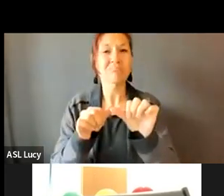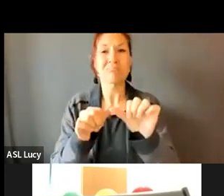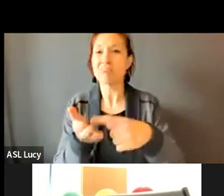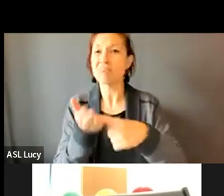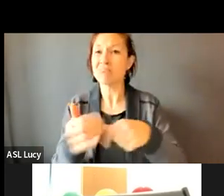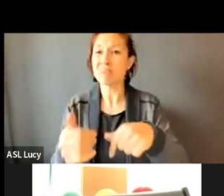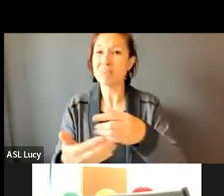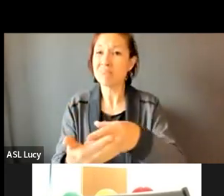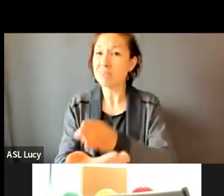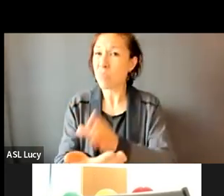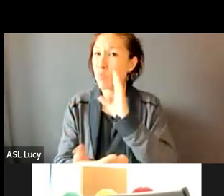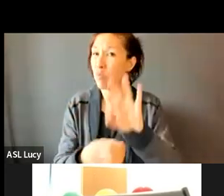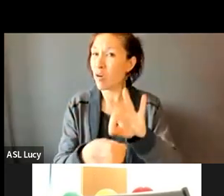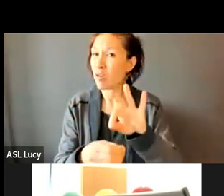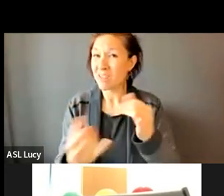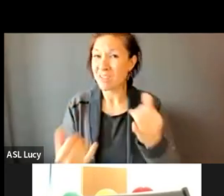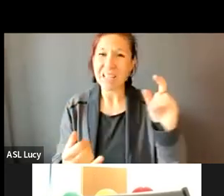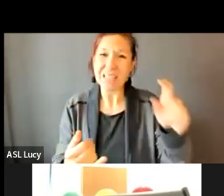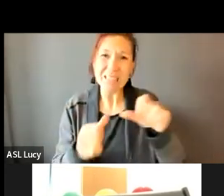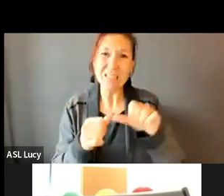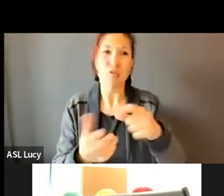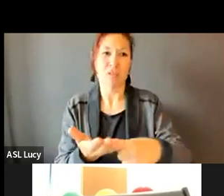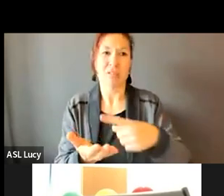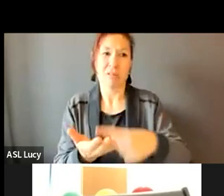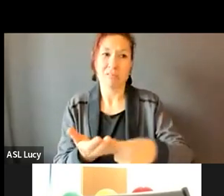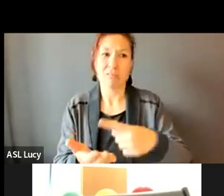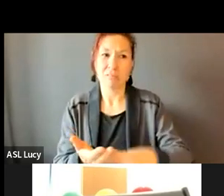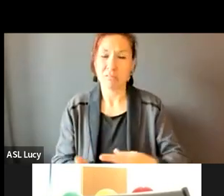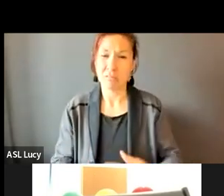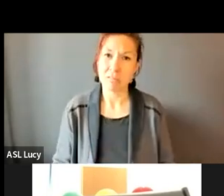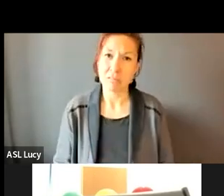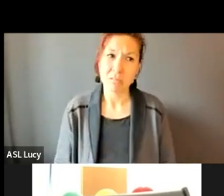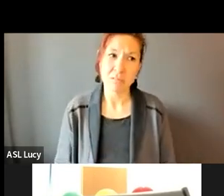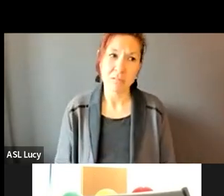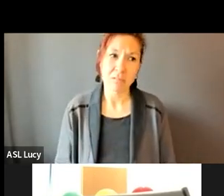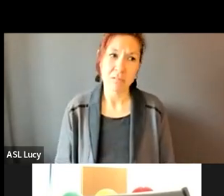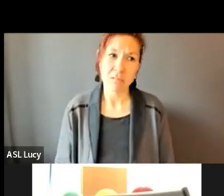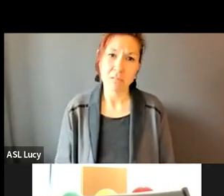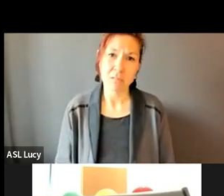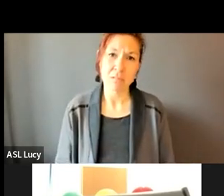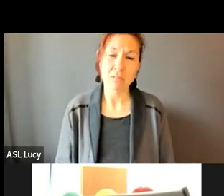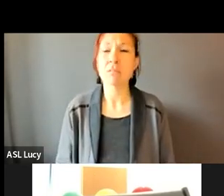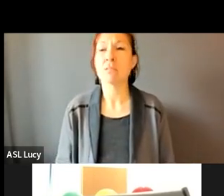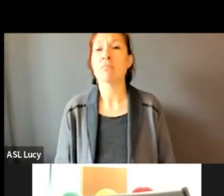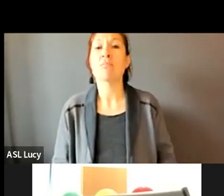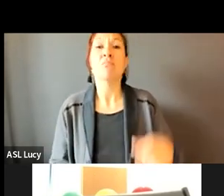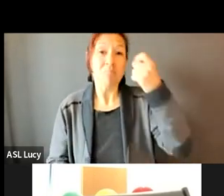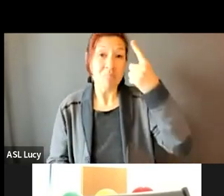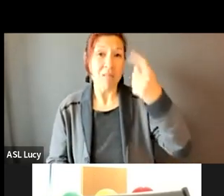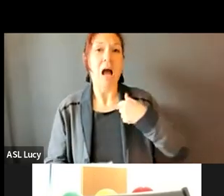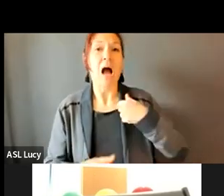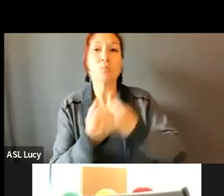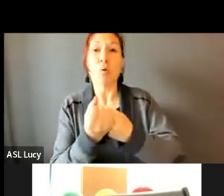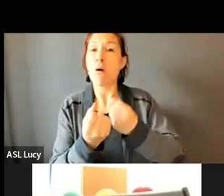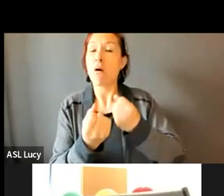will be voted on today and in that sense I support the creation of a task force